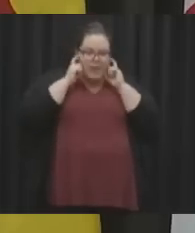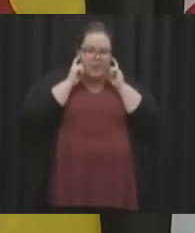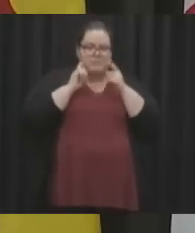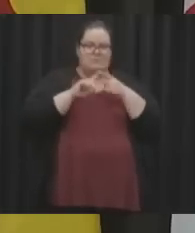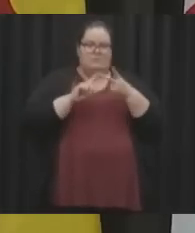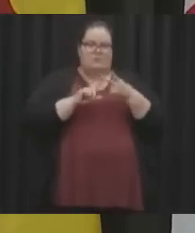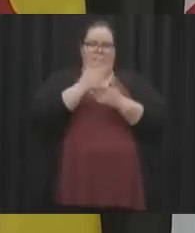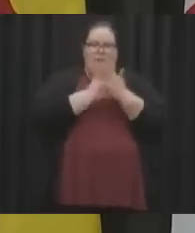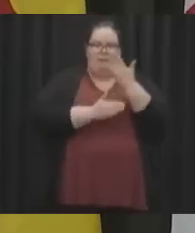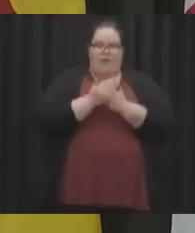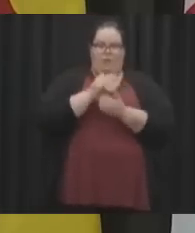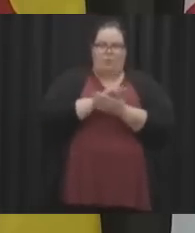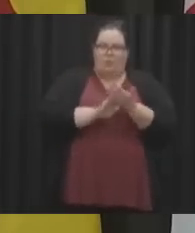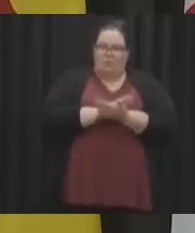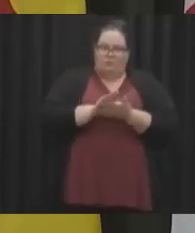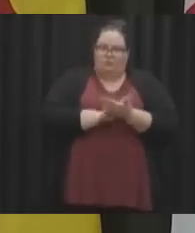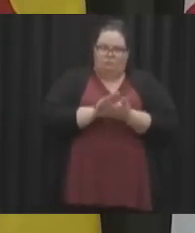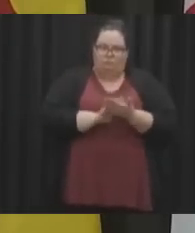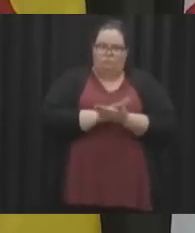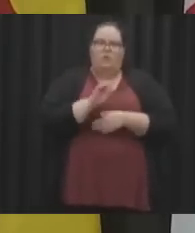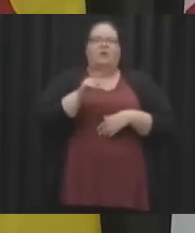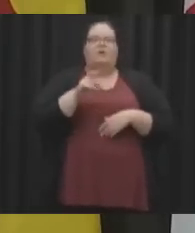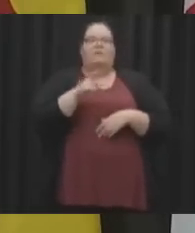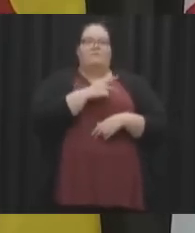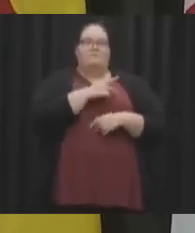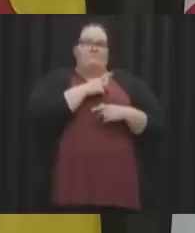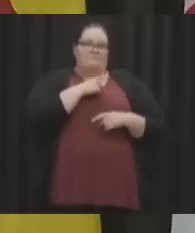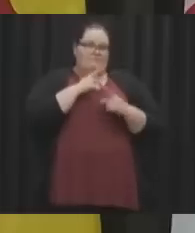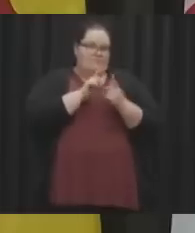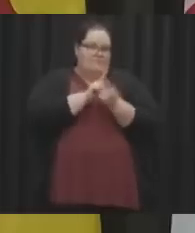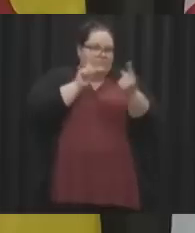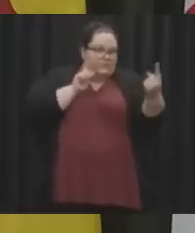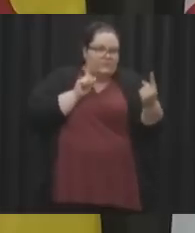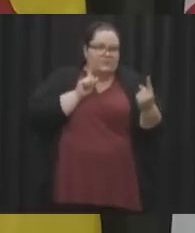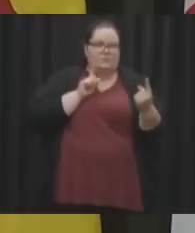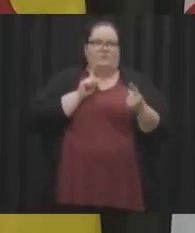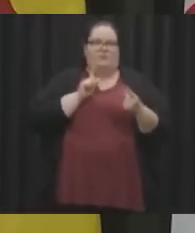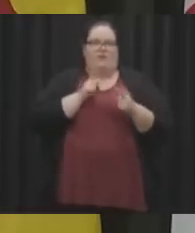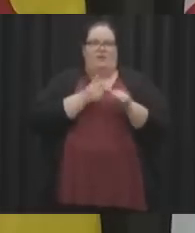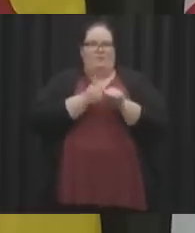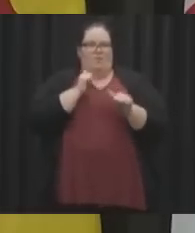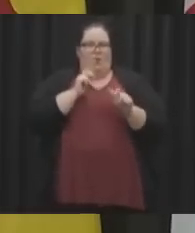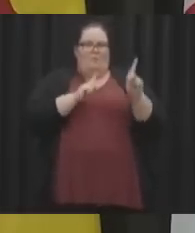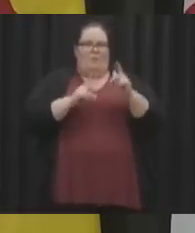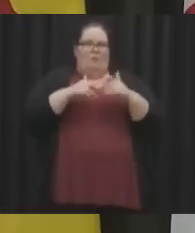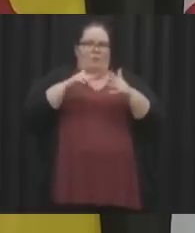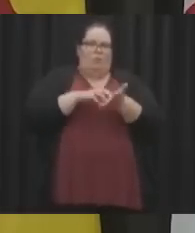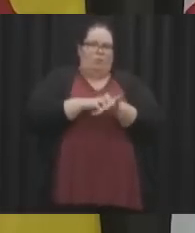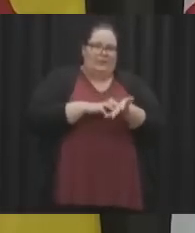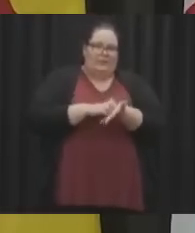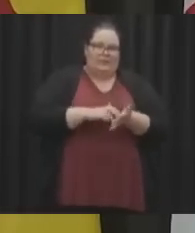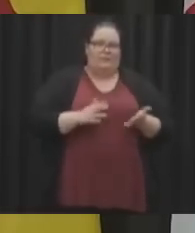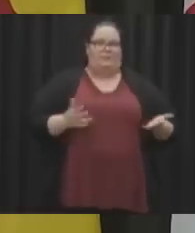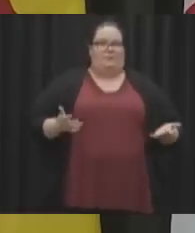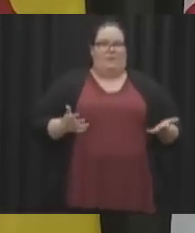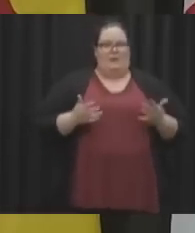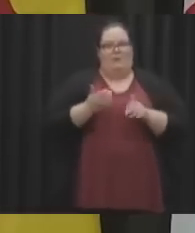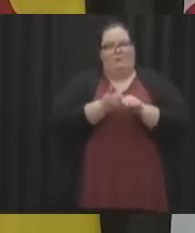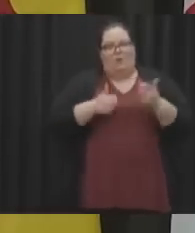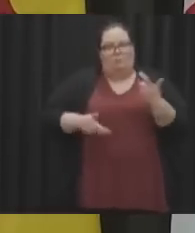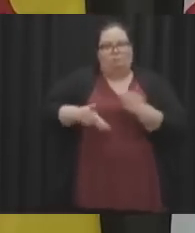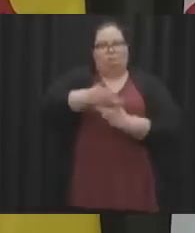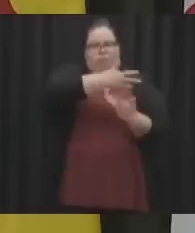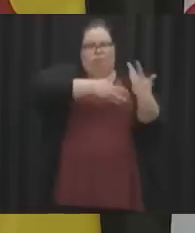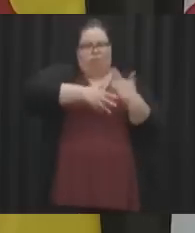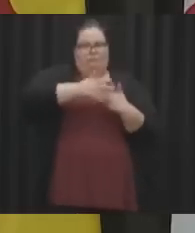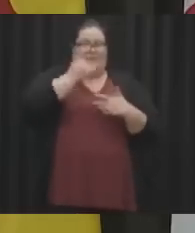again, when you go back to your respective areas, please be very, very vigilant. But if you've already gone to Zone 1 and Zone 5, again, you